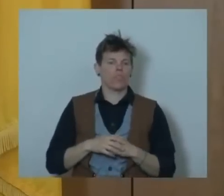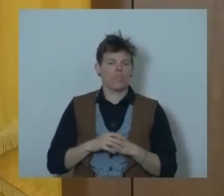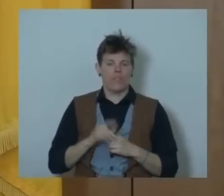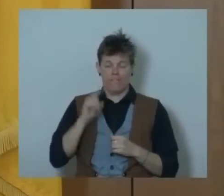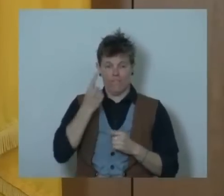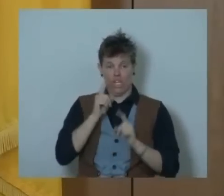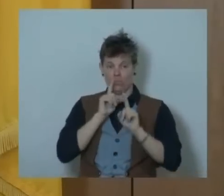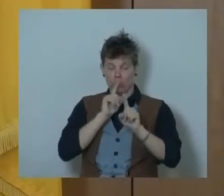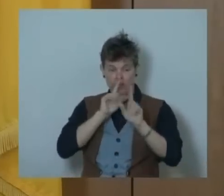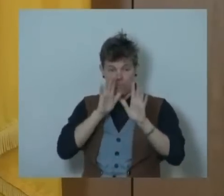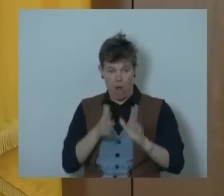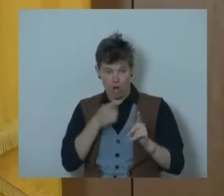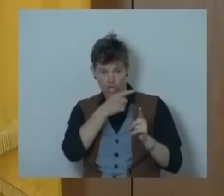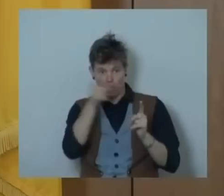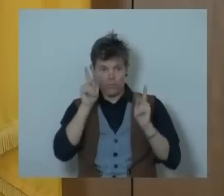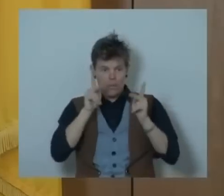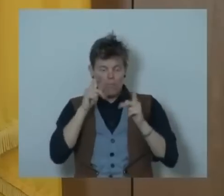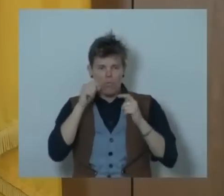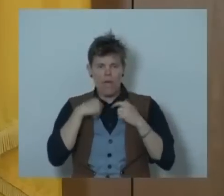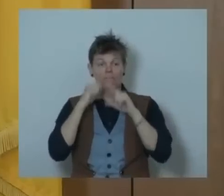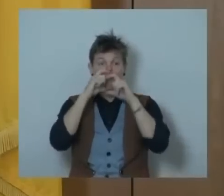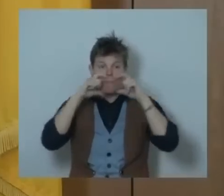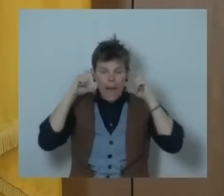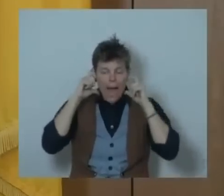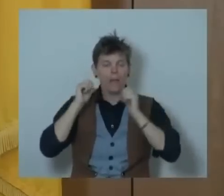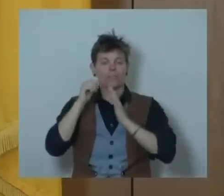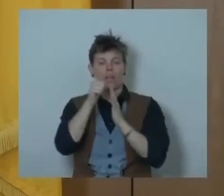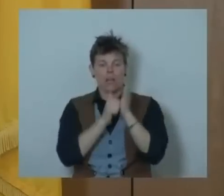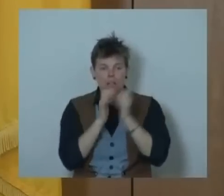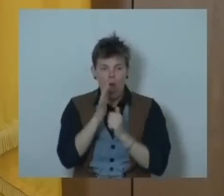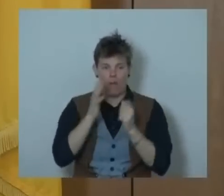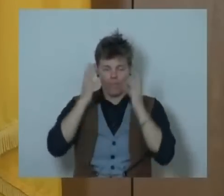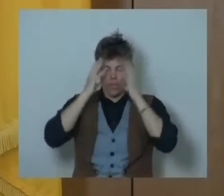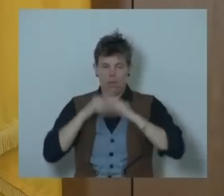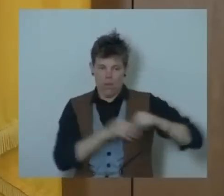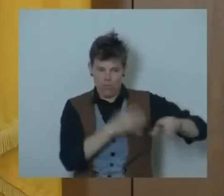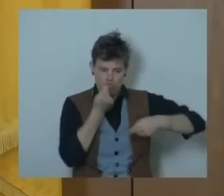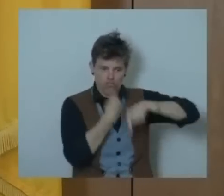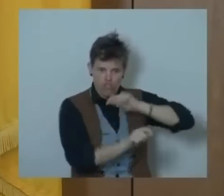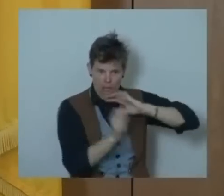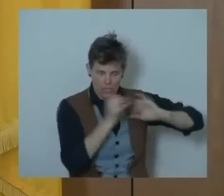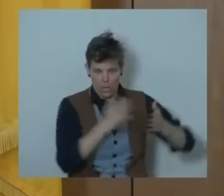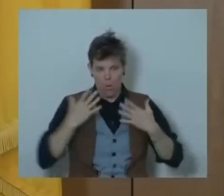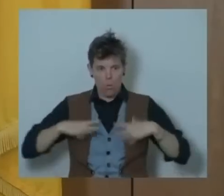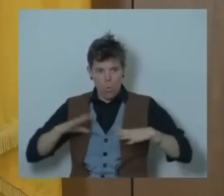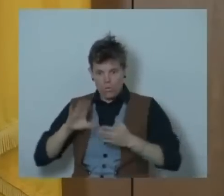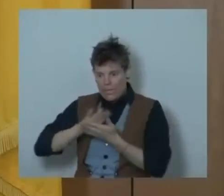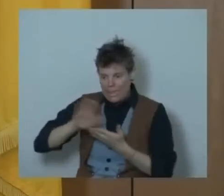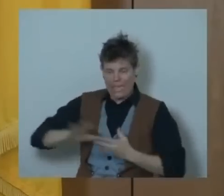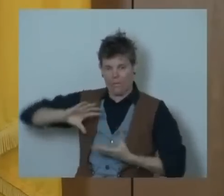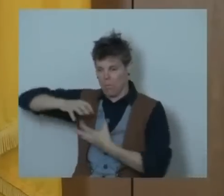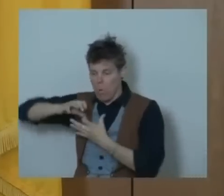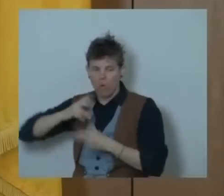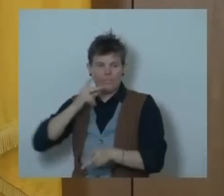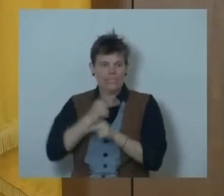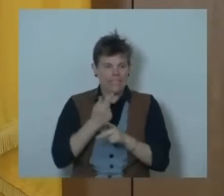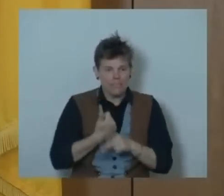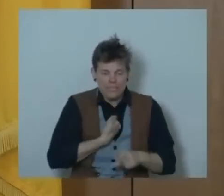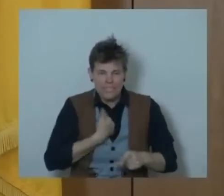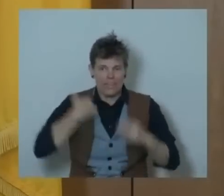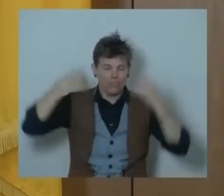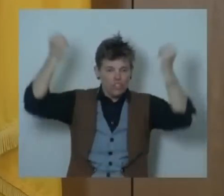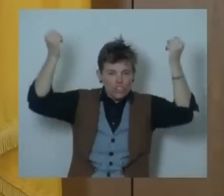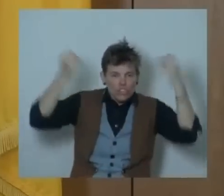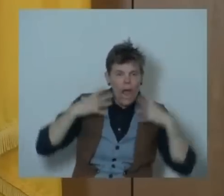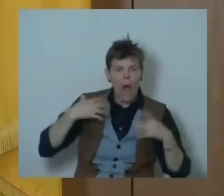end of the day, right? You got to wash it. You have to have a mask on. You have to have gloves on. You can't hug or touch anyone in your family. You